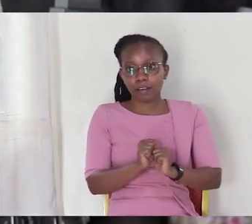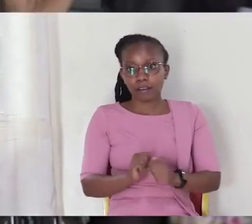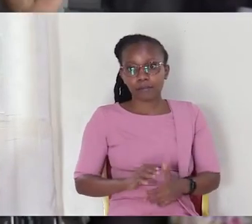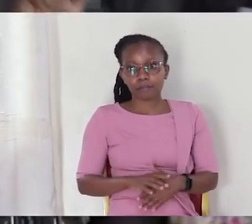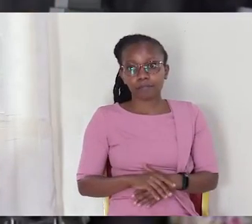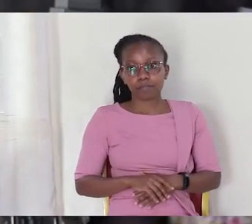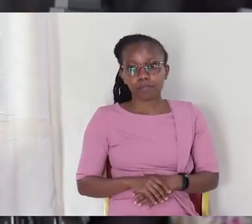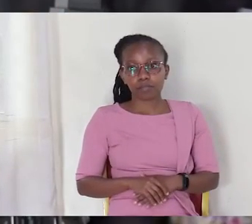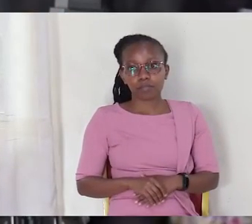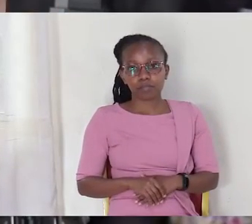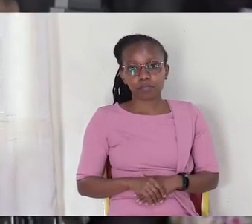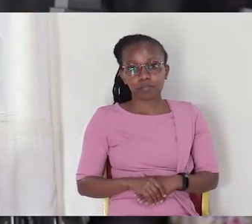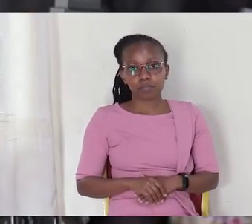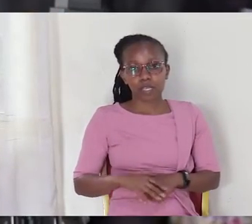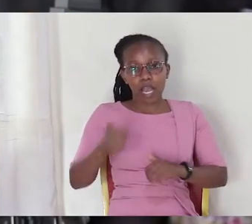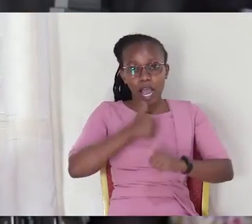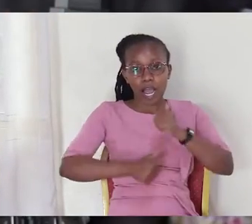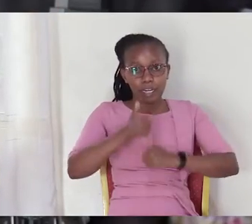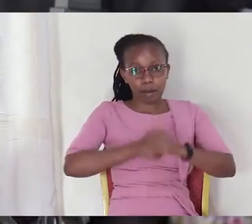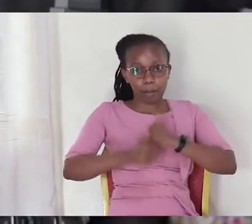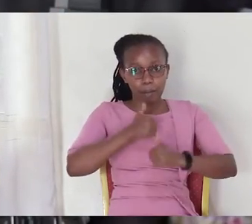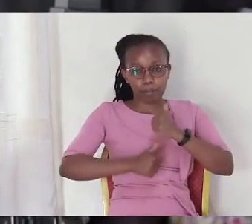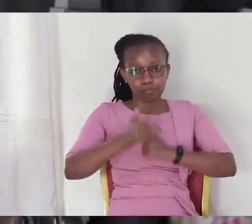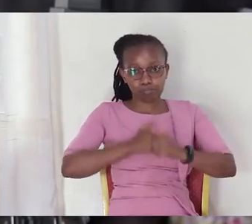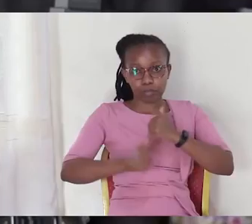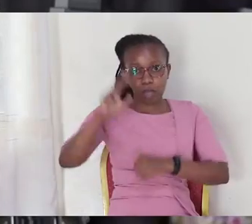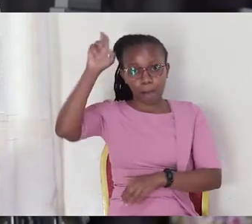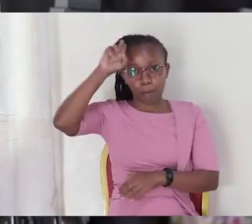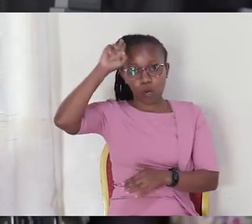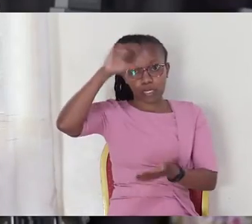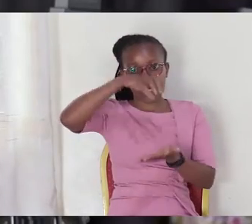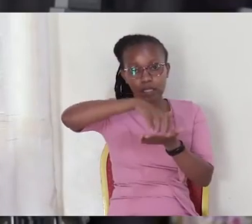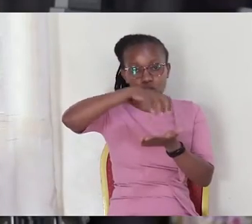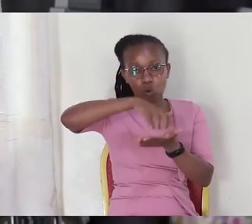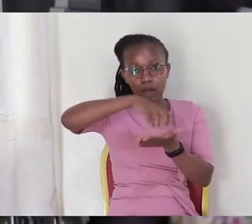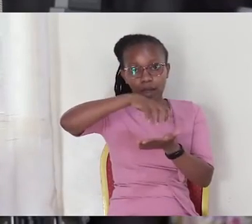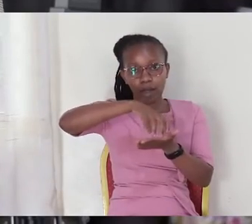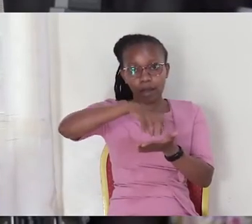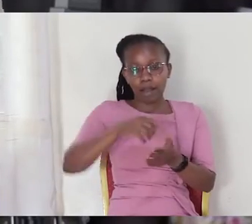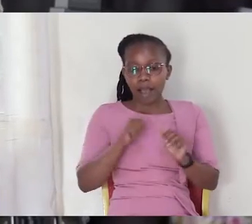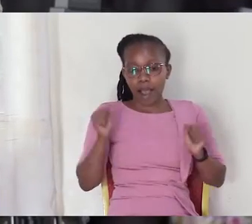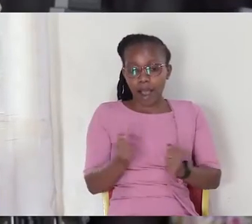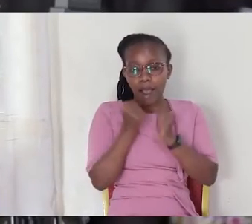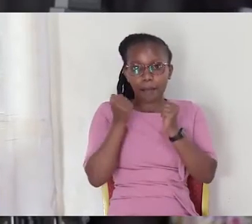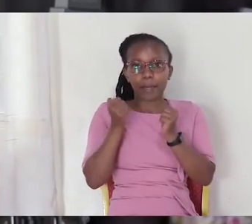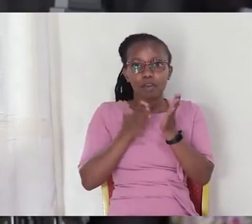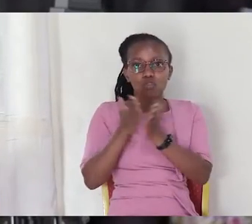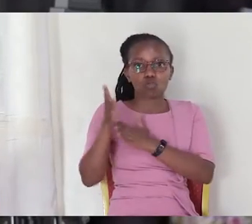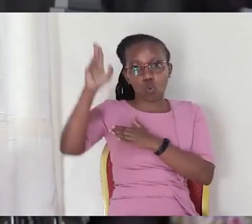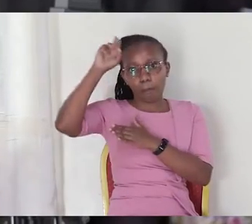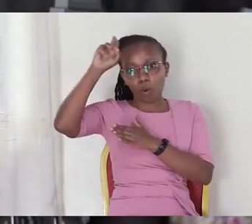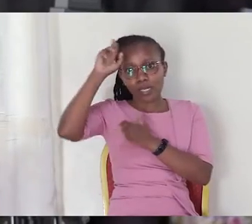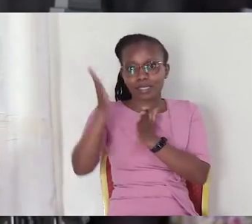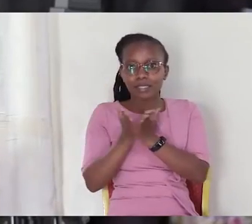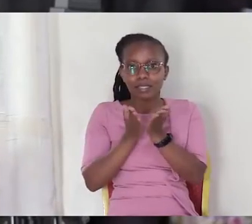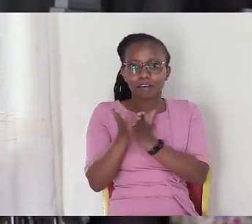And of course, activation of gender desks within all the police stations. And this can be done through the police service